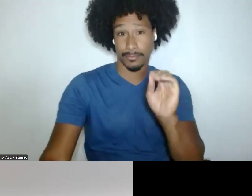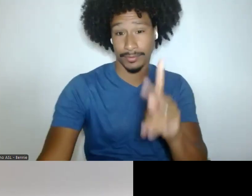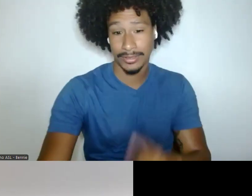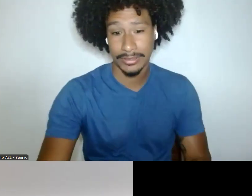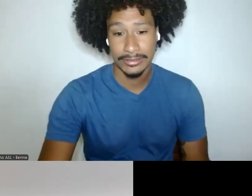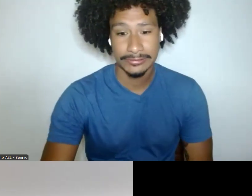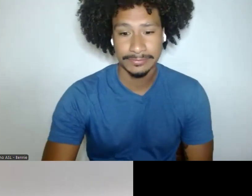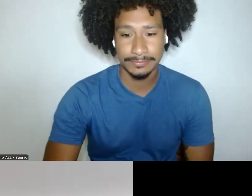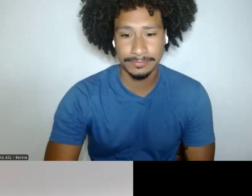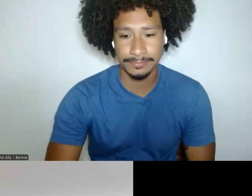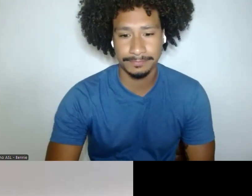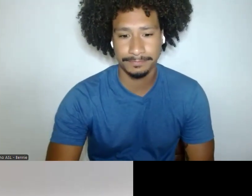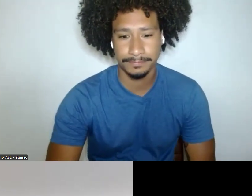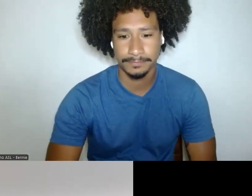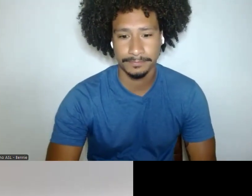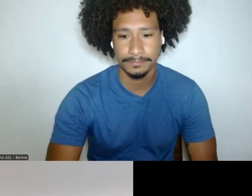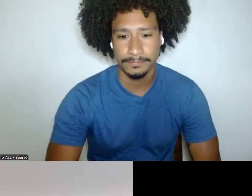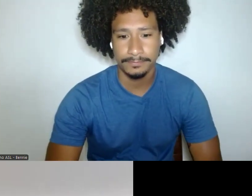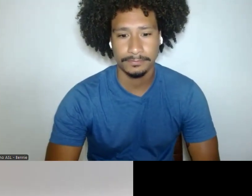There now.